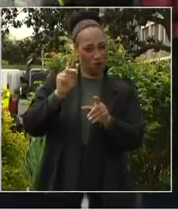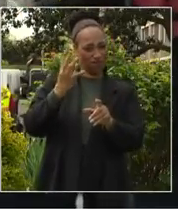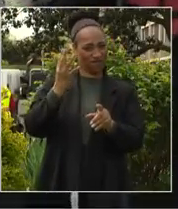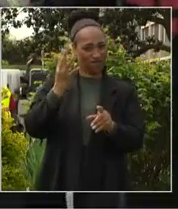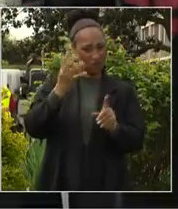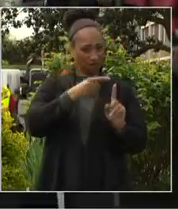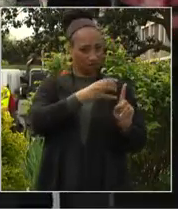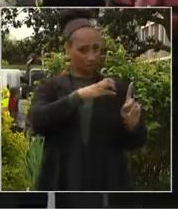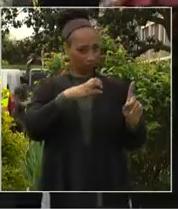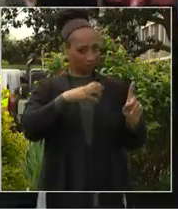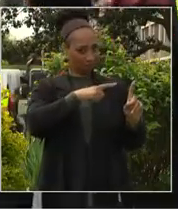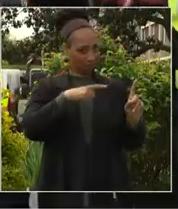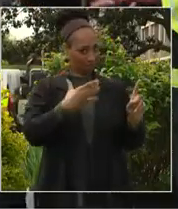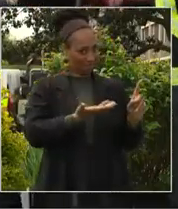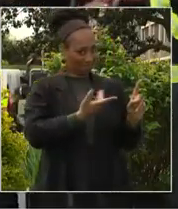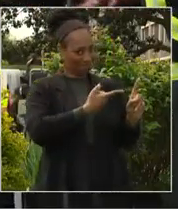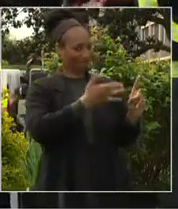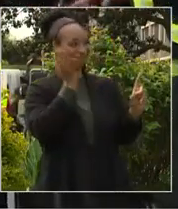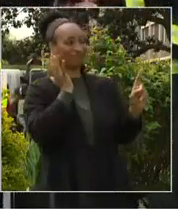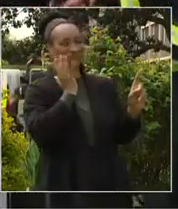round of applause.